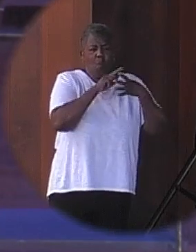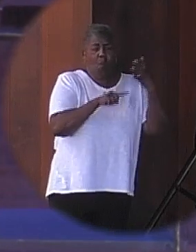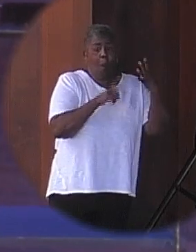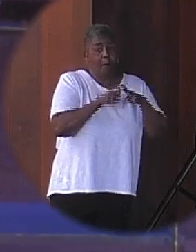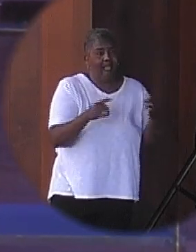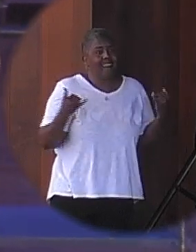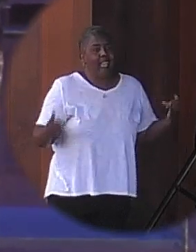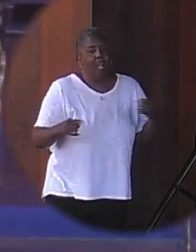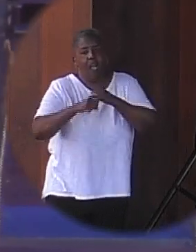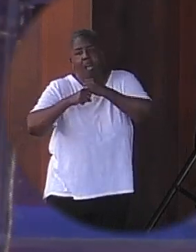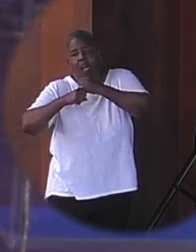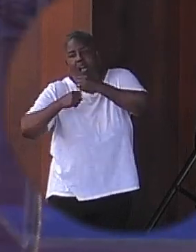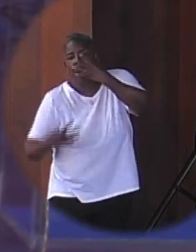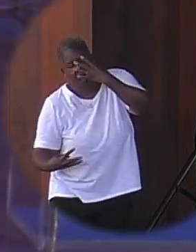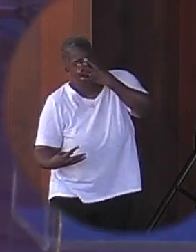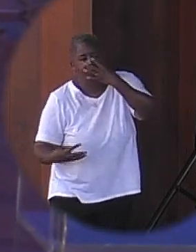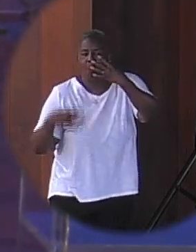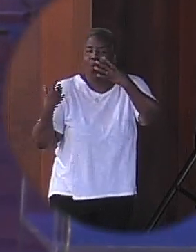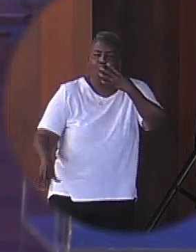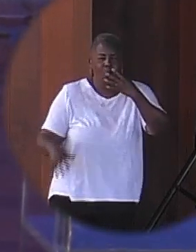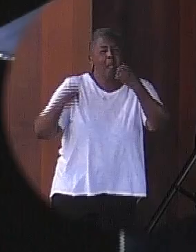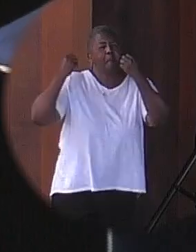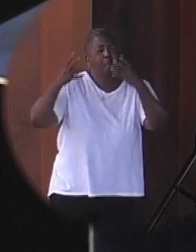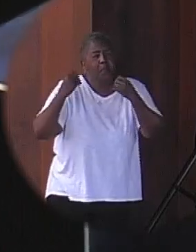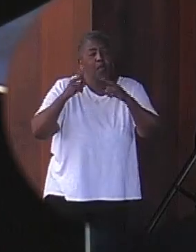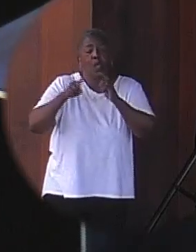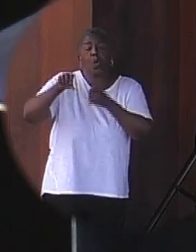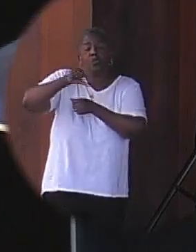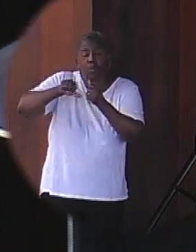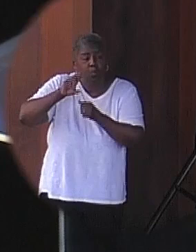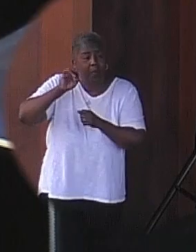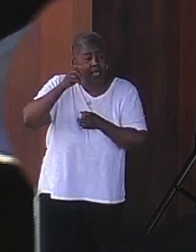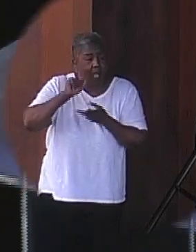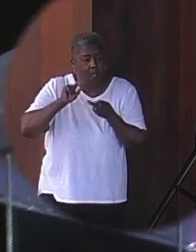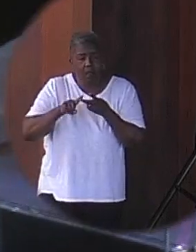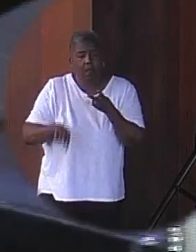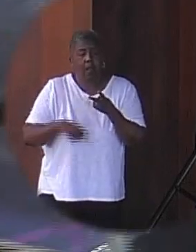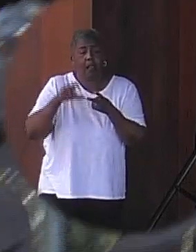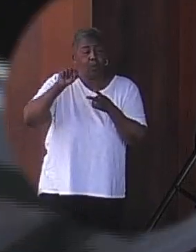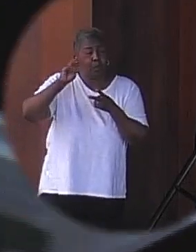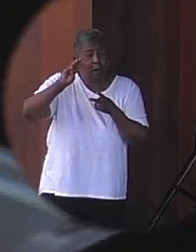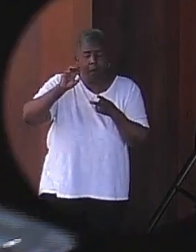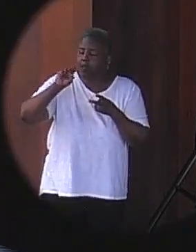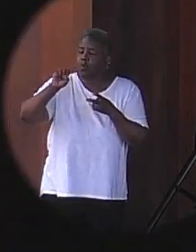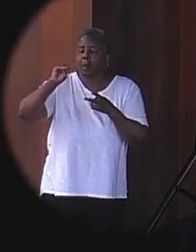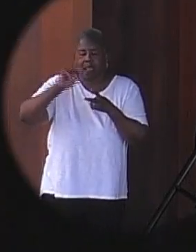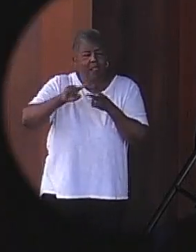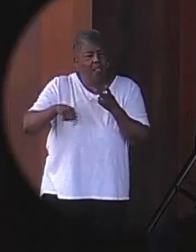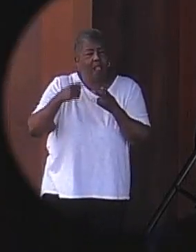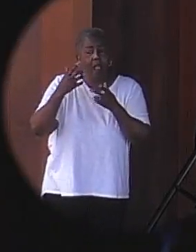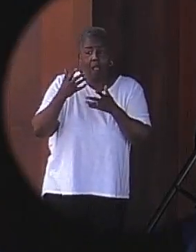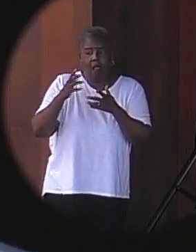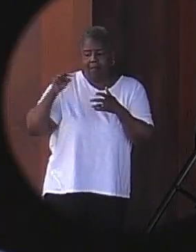But now we live in the midst of social media. And there's a generation coming